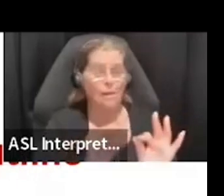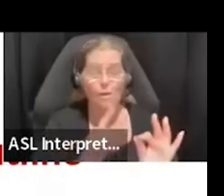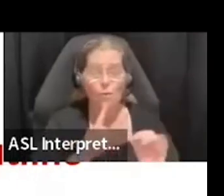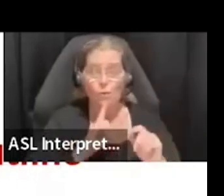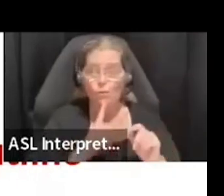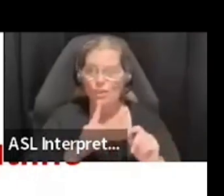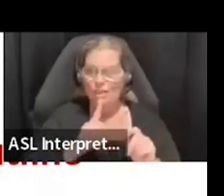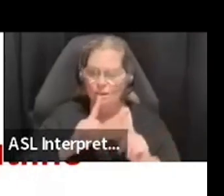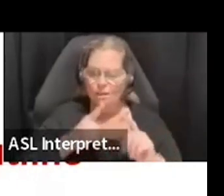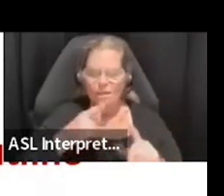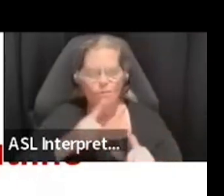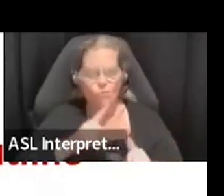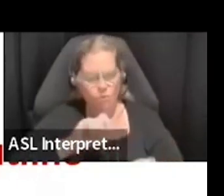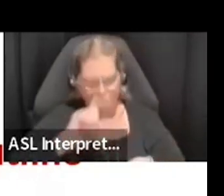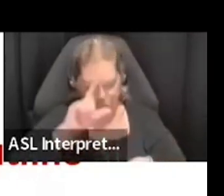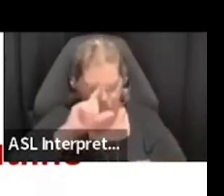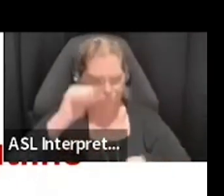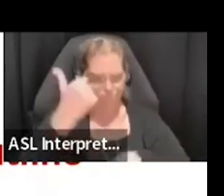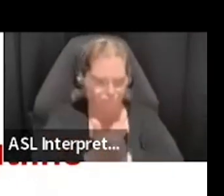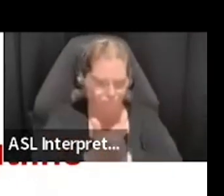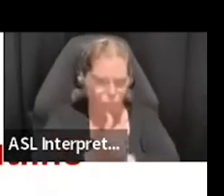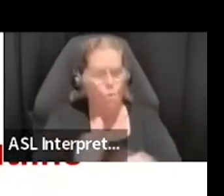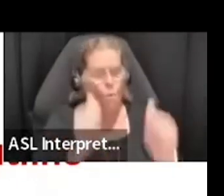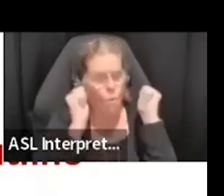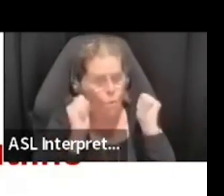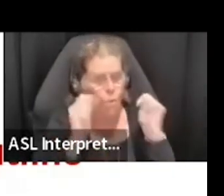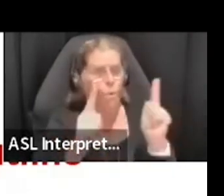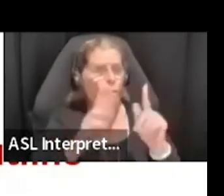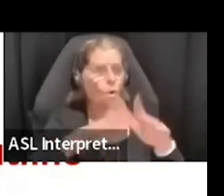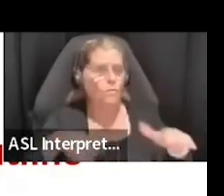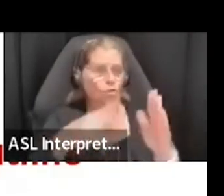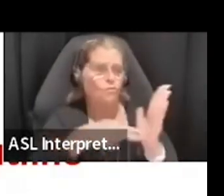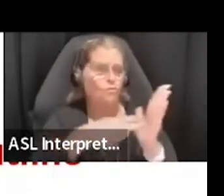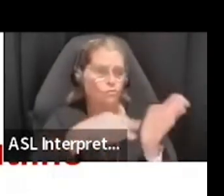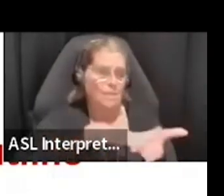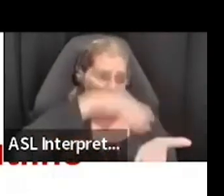this foundational belief that all children can learn to read.